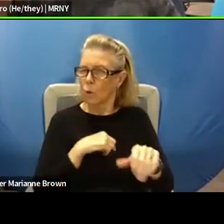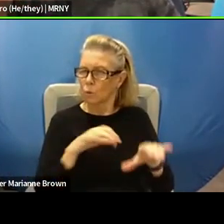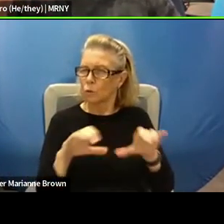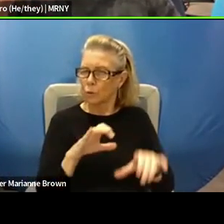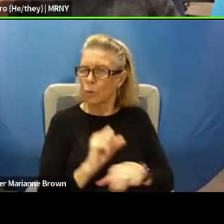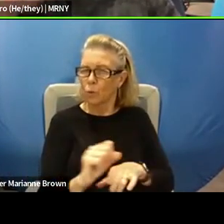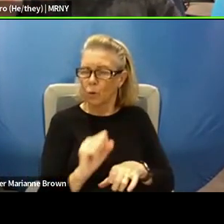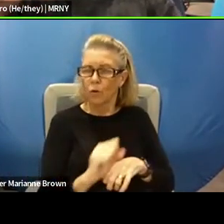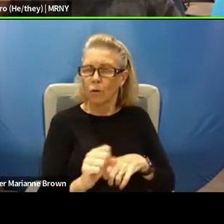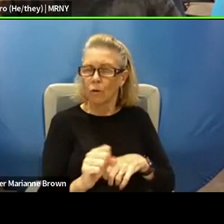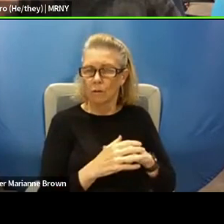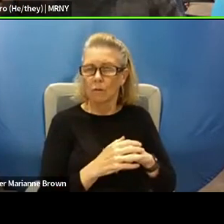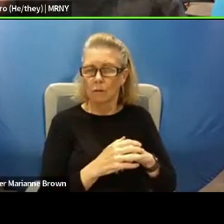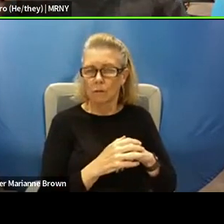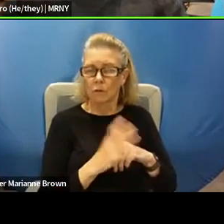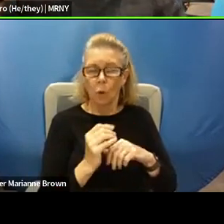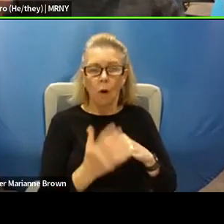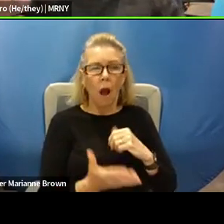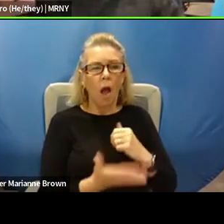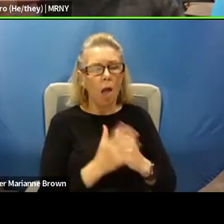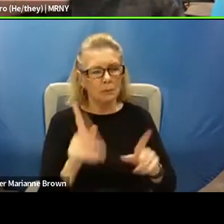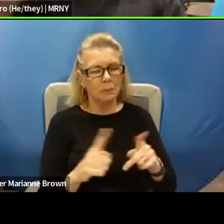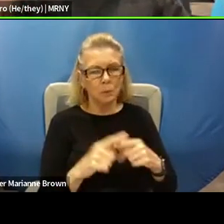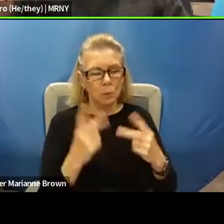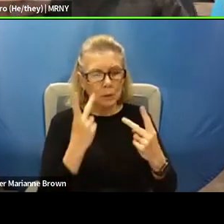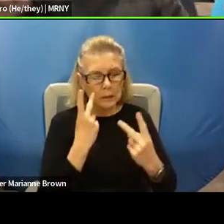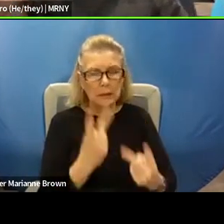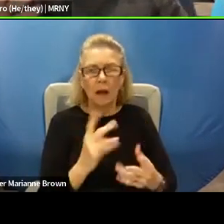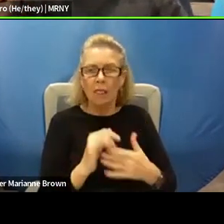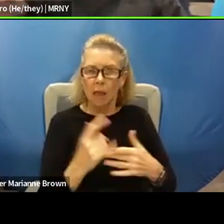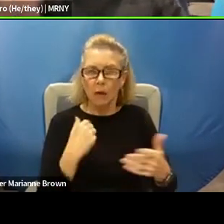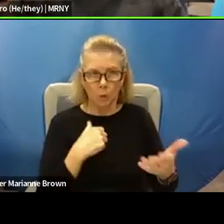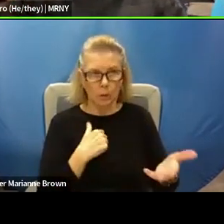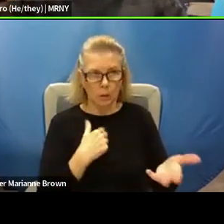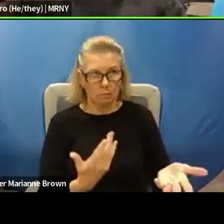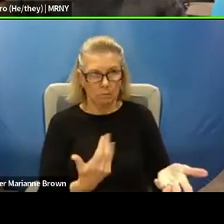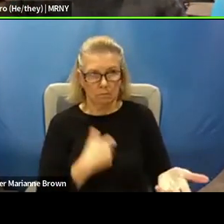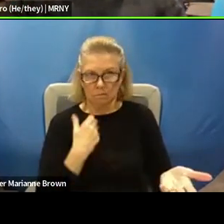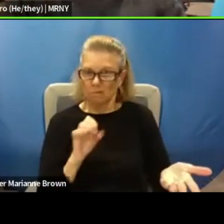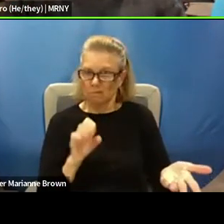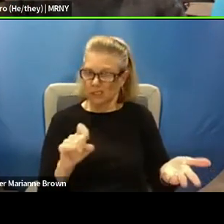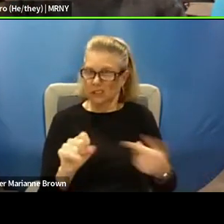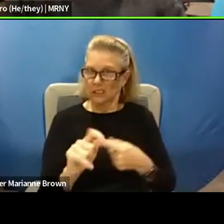helps people to see that we're able to exist and move in the world.